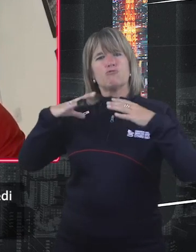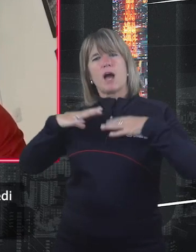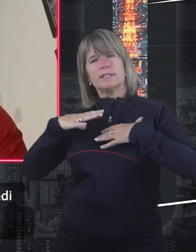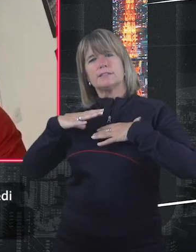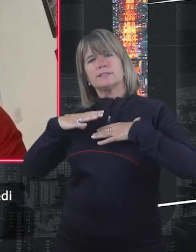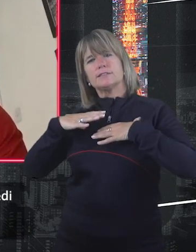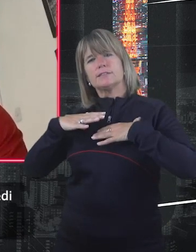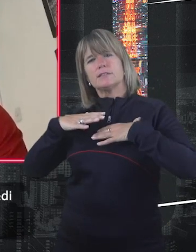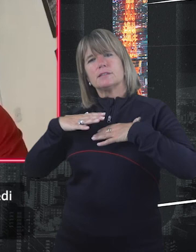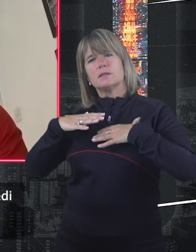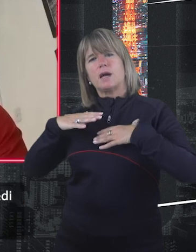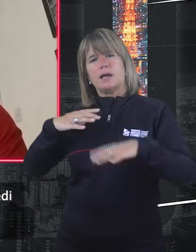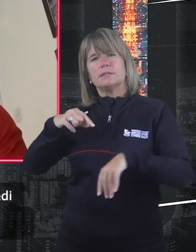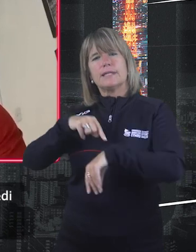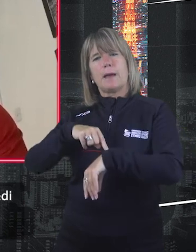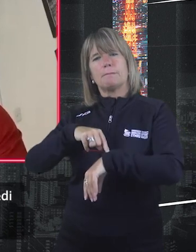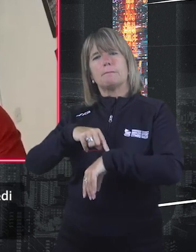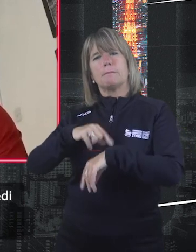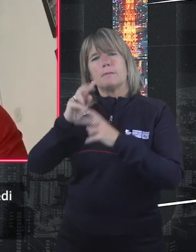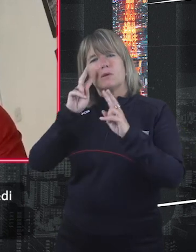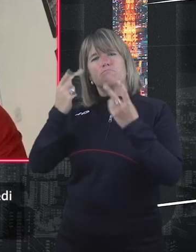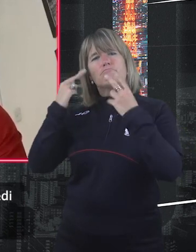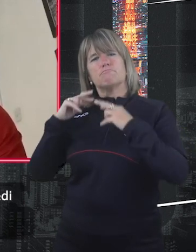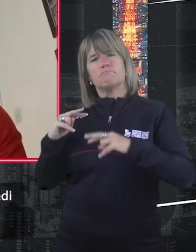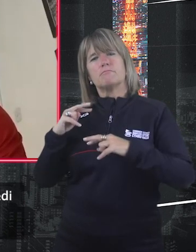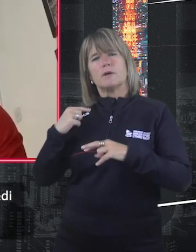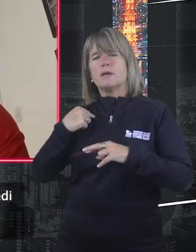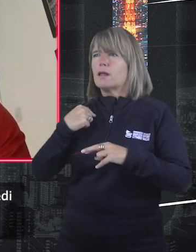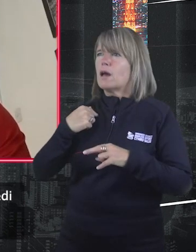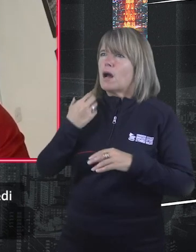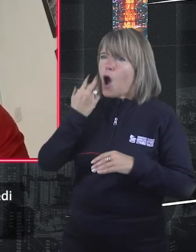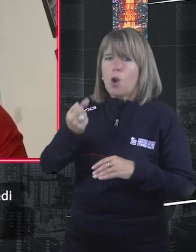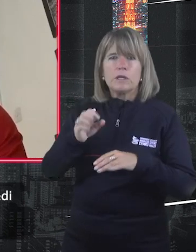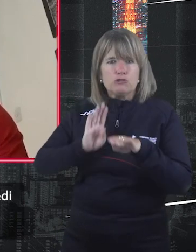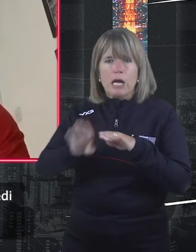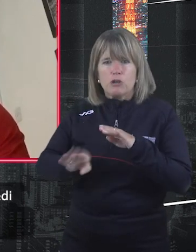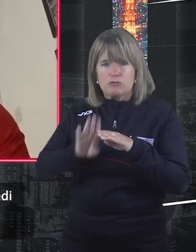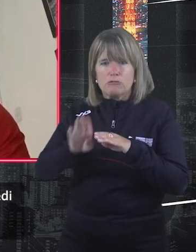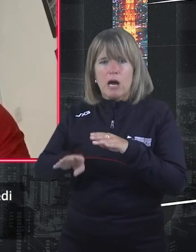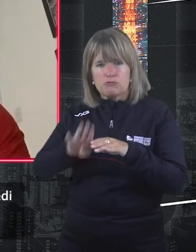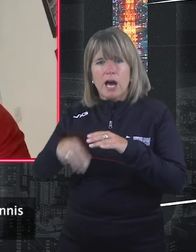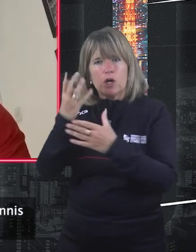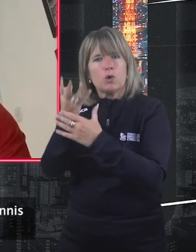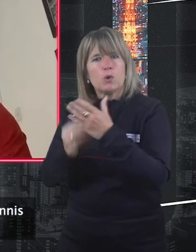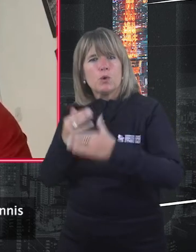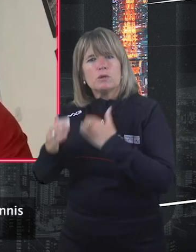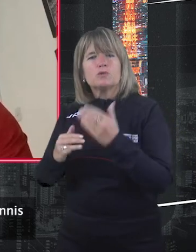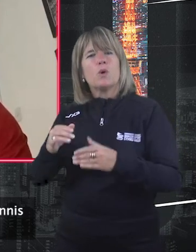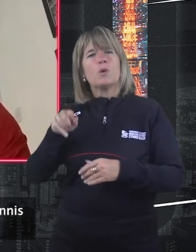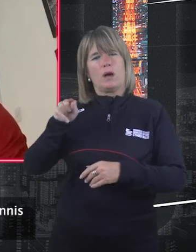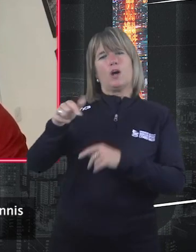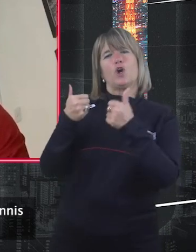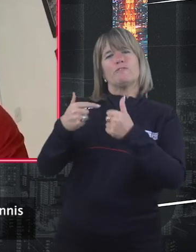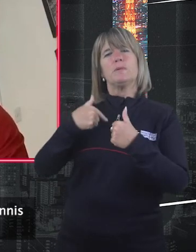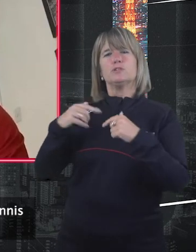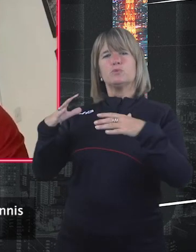it gave me a bit of rest as well, a bit of time, because I'm always on the go and I'm always training, so that was good for me. And